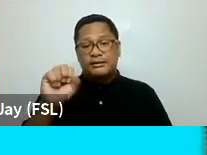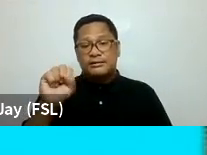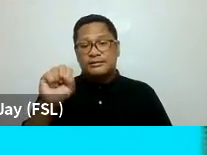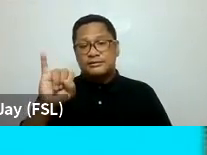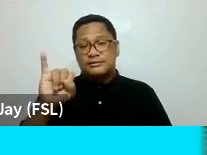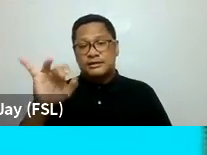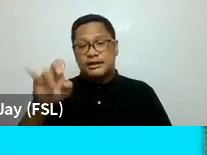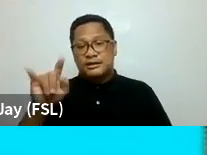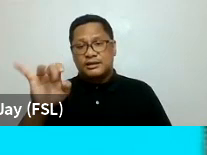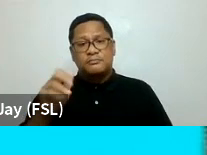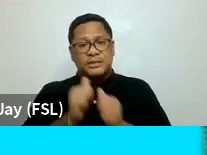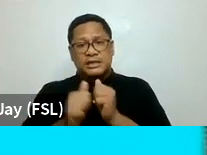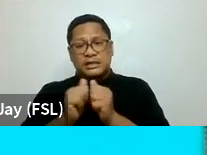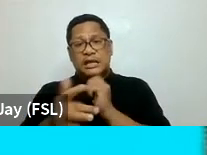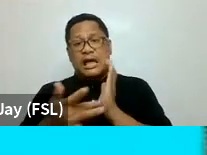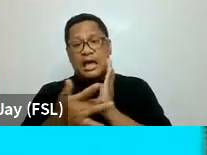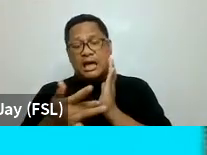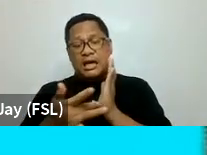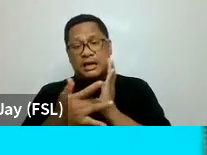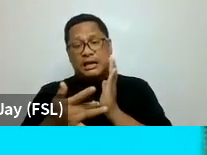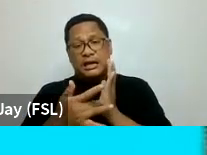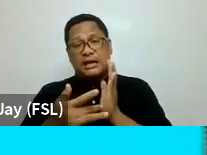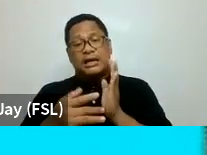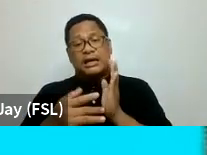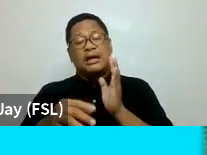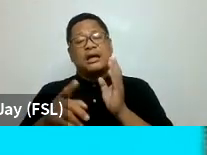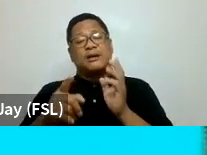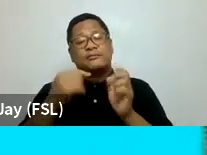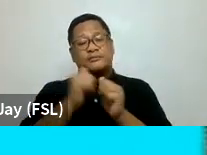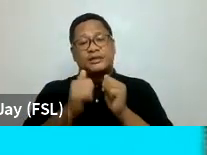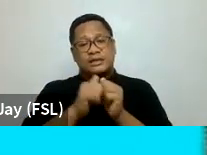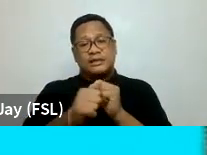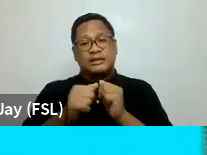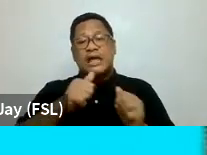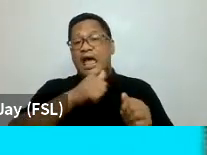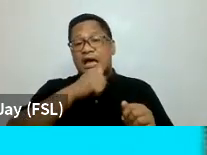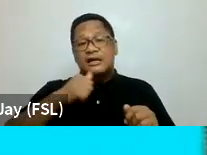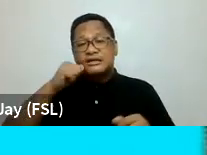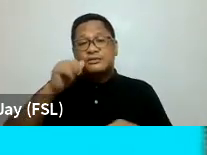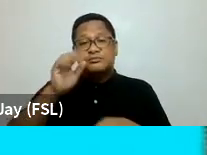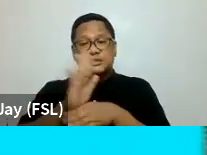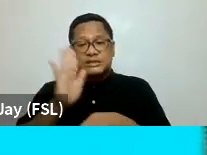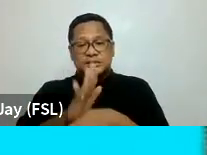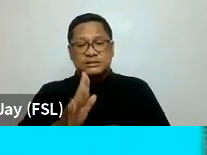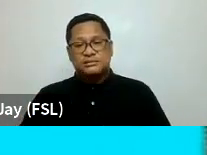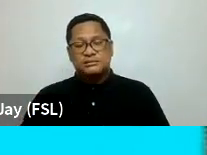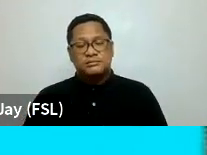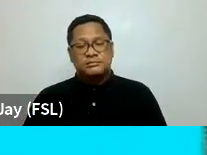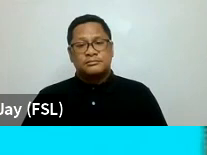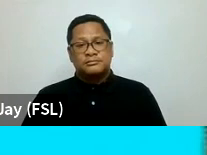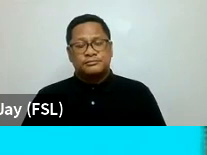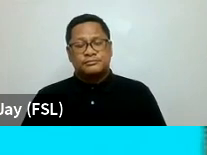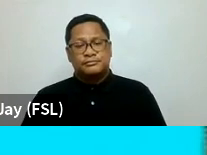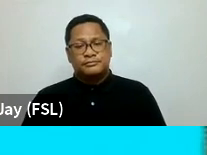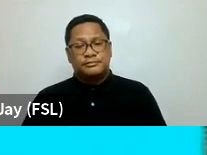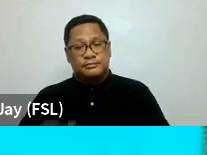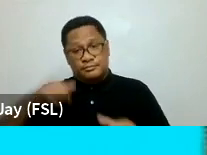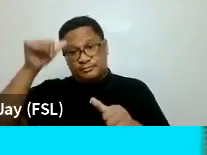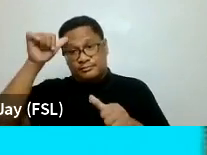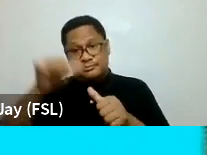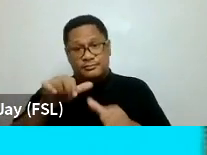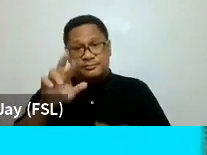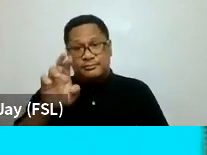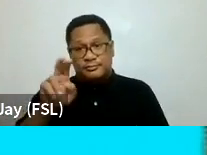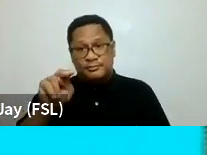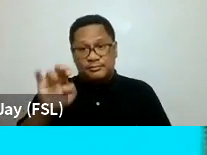agribusiness. Okay. Those who would like to go into agribusiness, I remember si Rene.